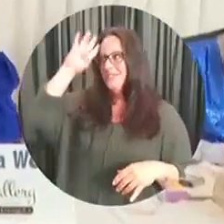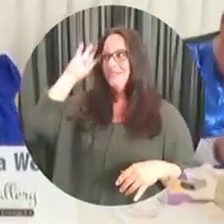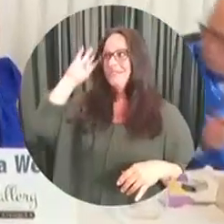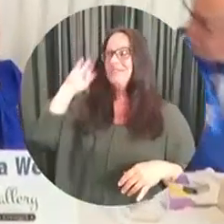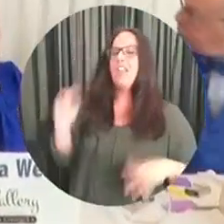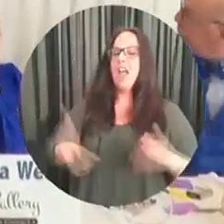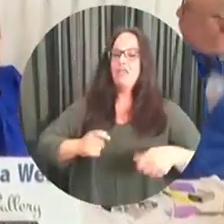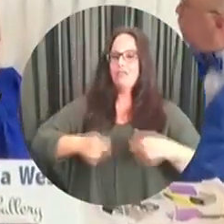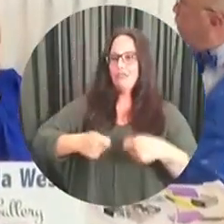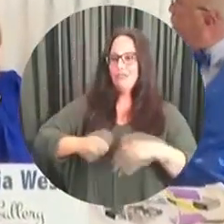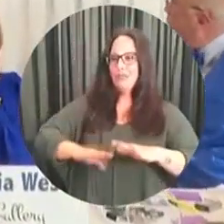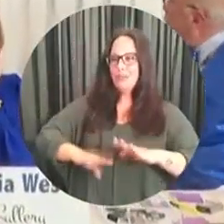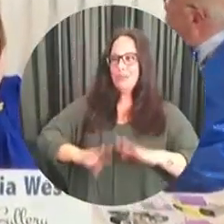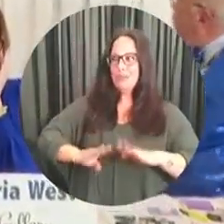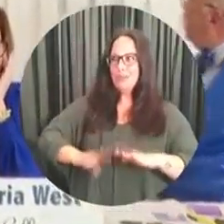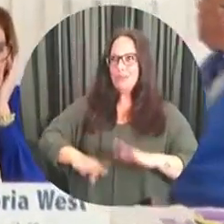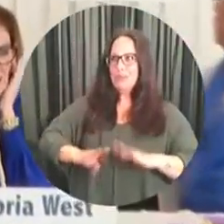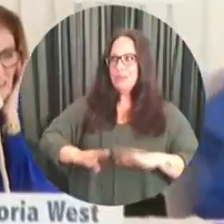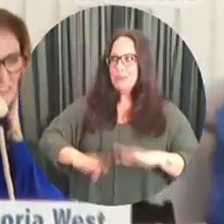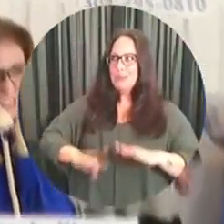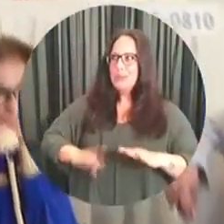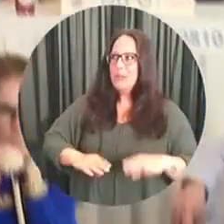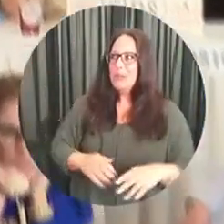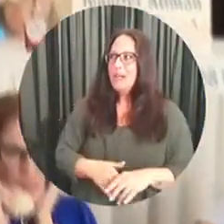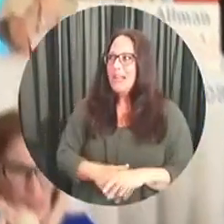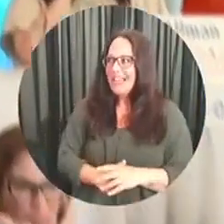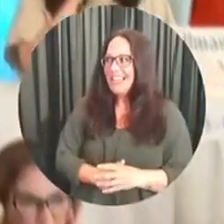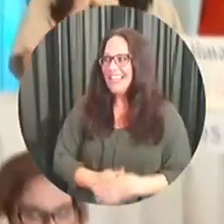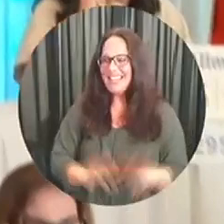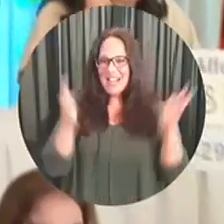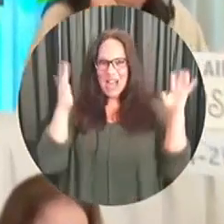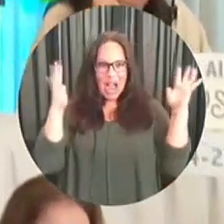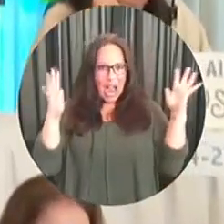I love drum roll. It's my favorite part. Whoa! Wow!